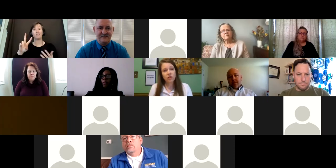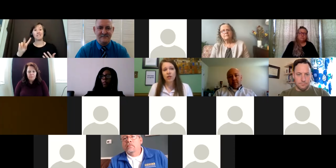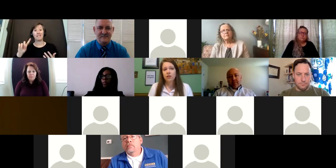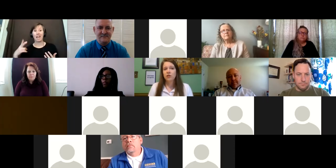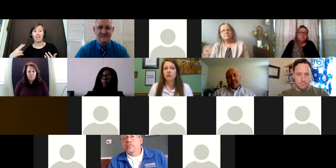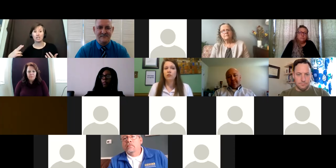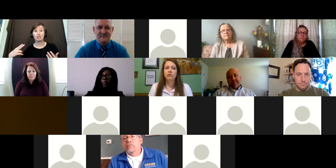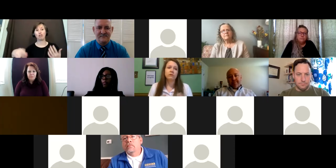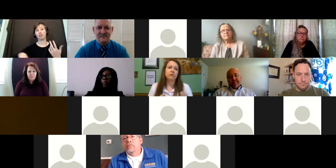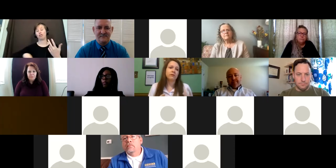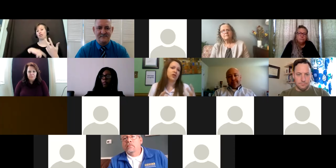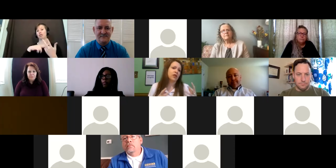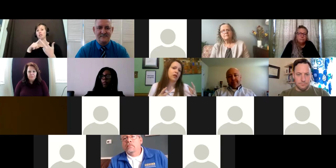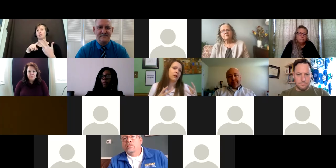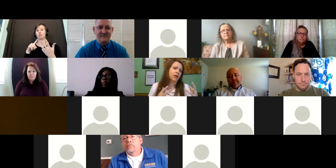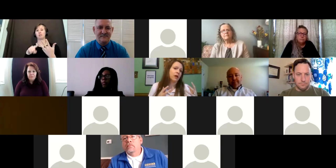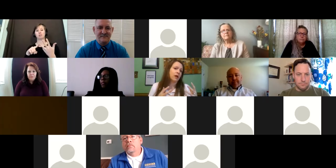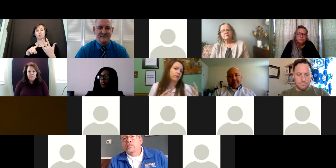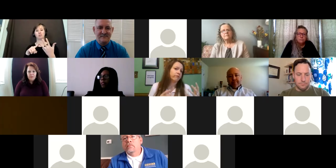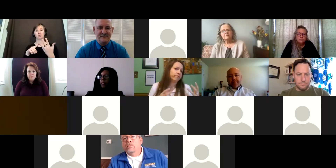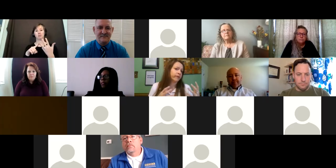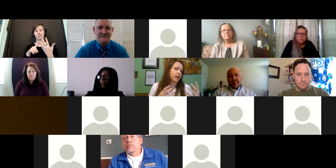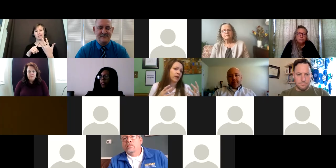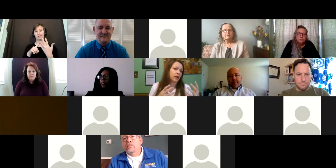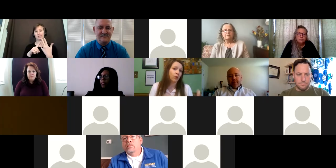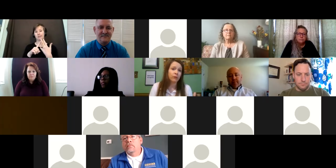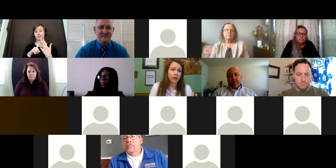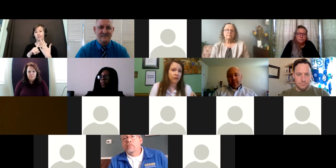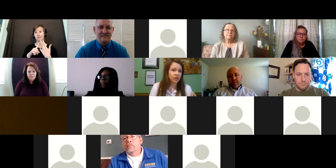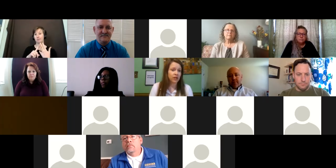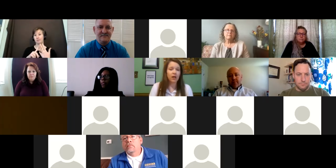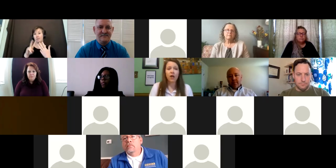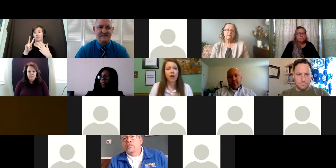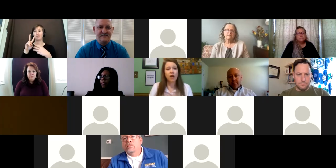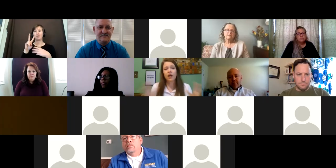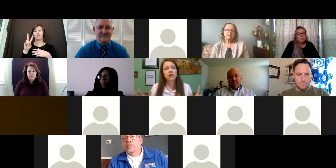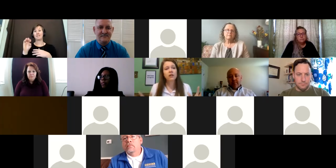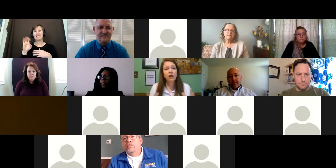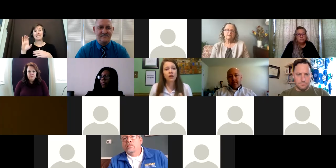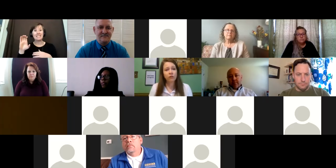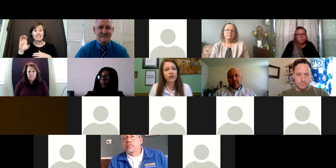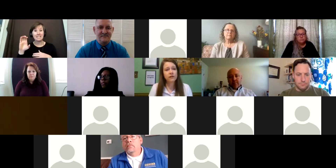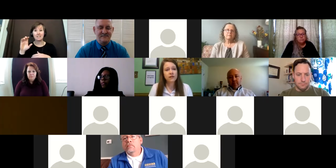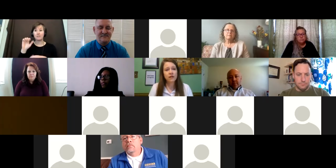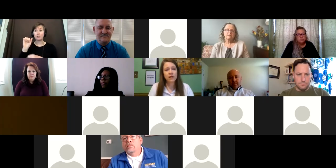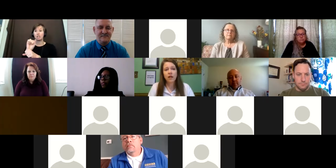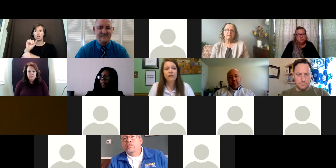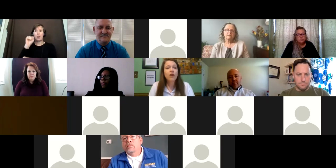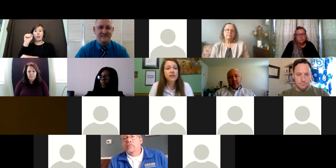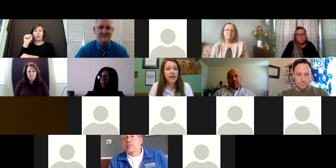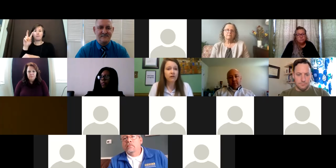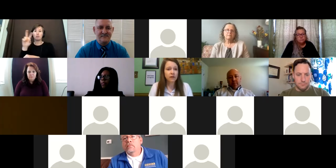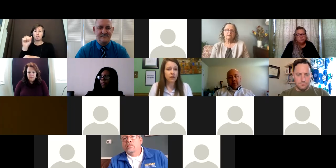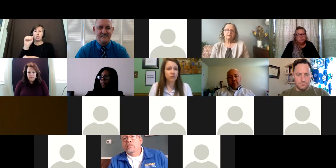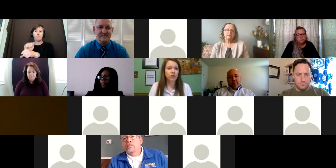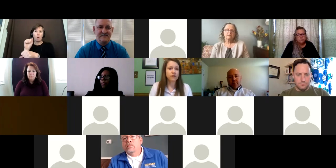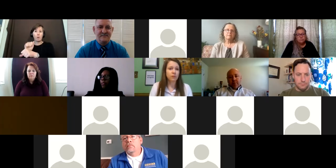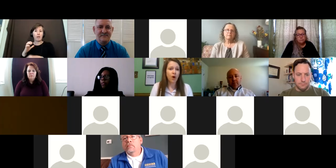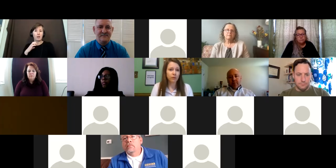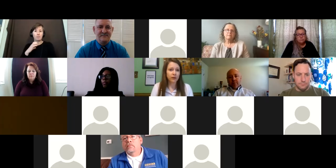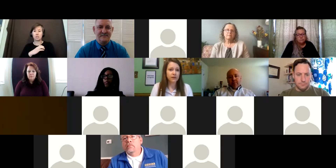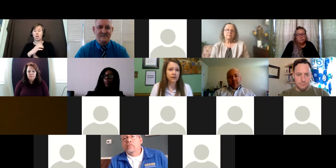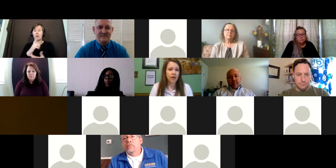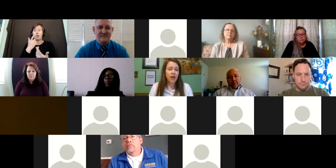VDH, to the Virginia Employment Commission. It runs, I've lost count of the number